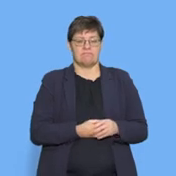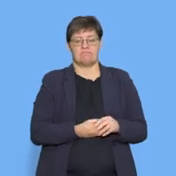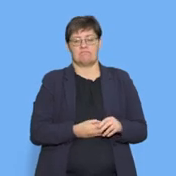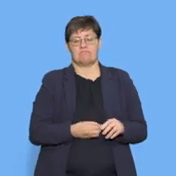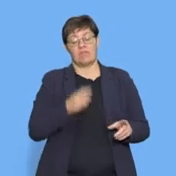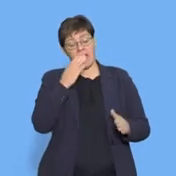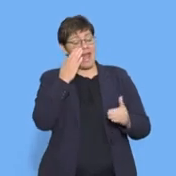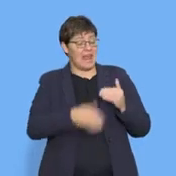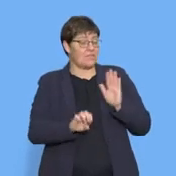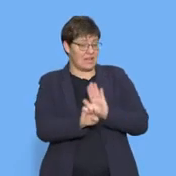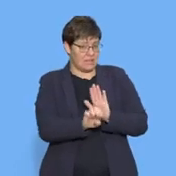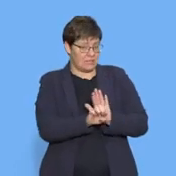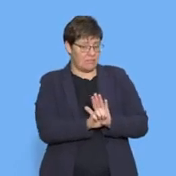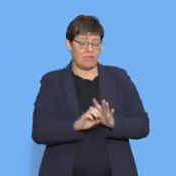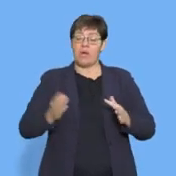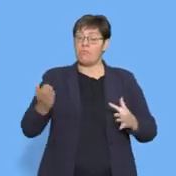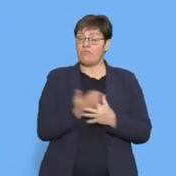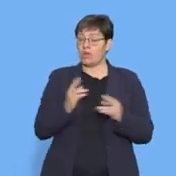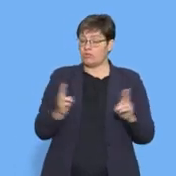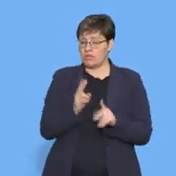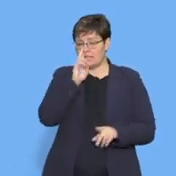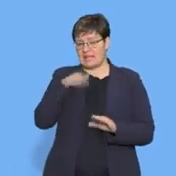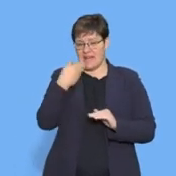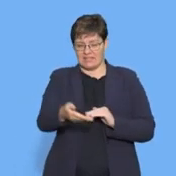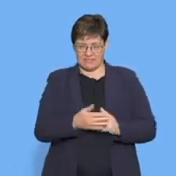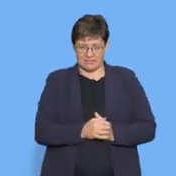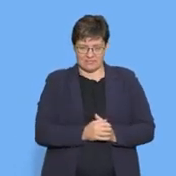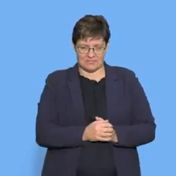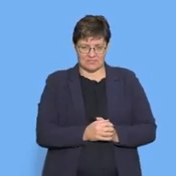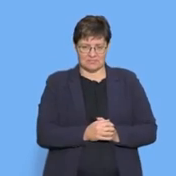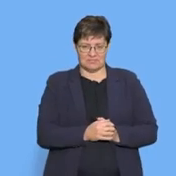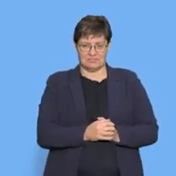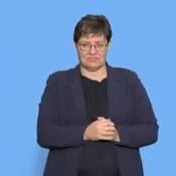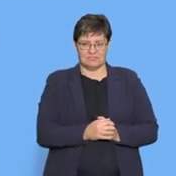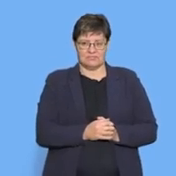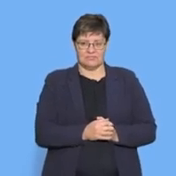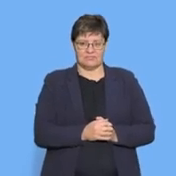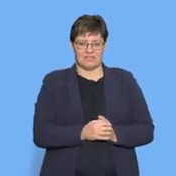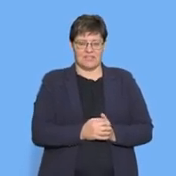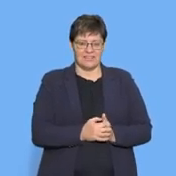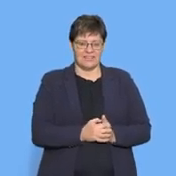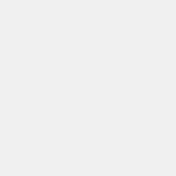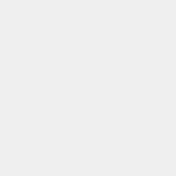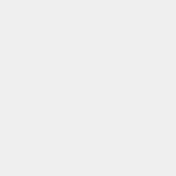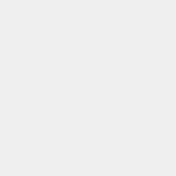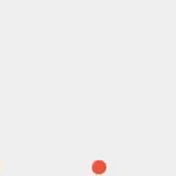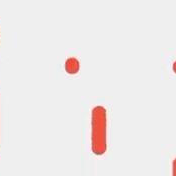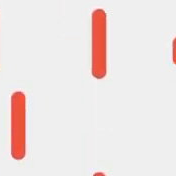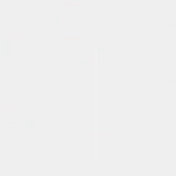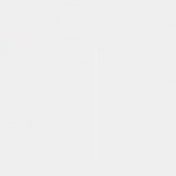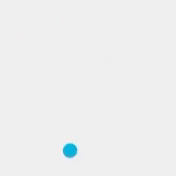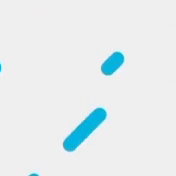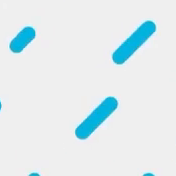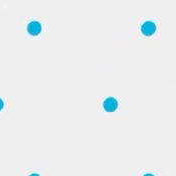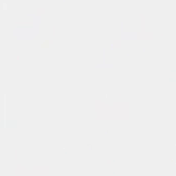Okay, that brings us to the end of that example. We take a short break. I'll see you after the break.